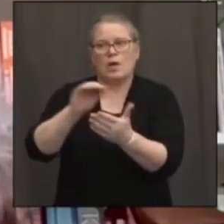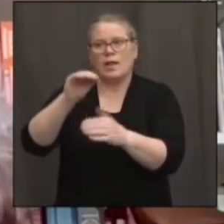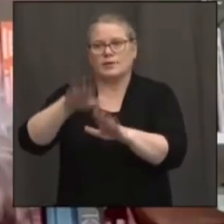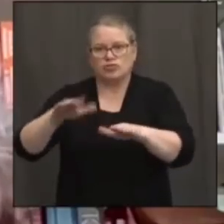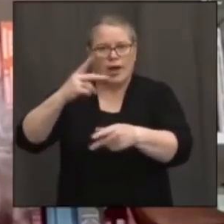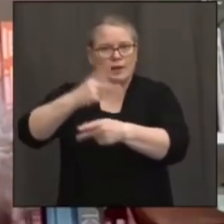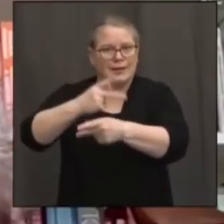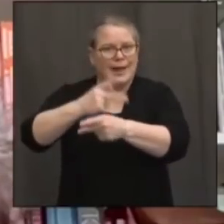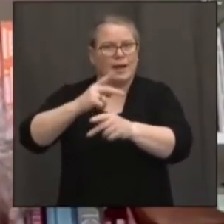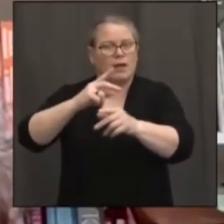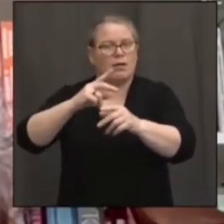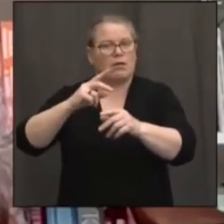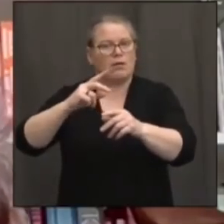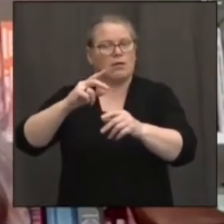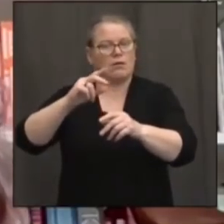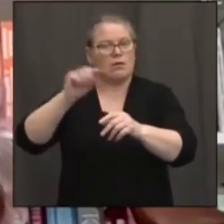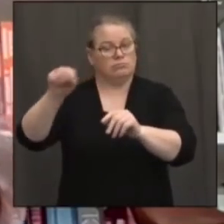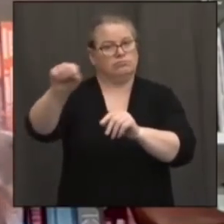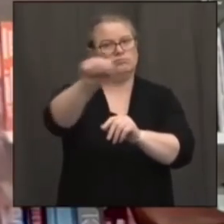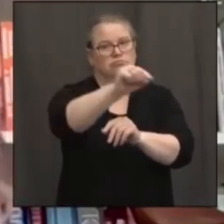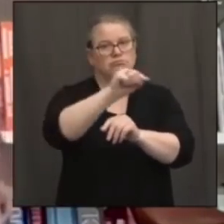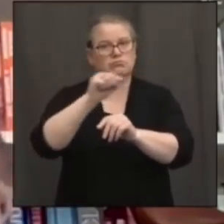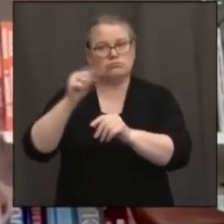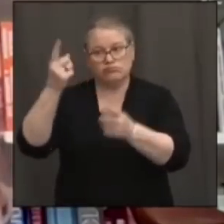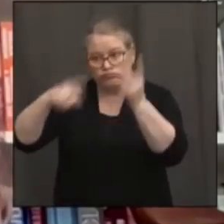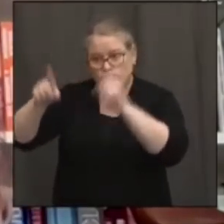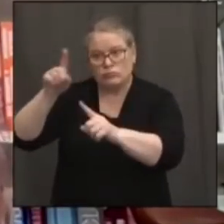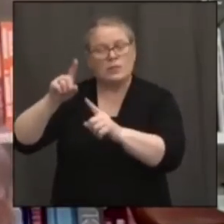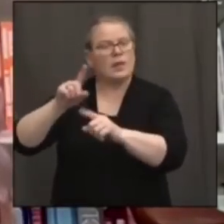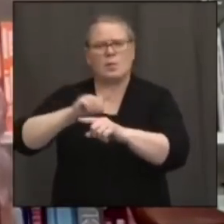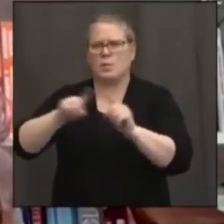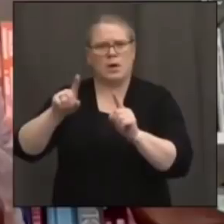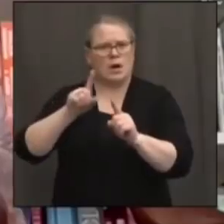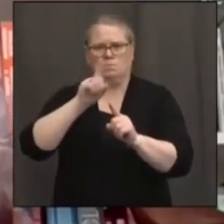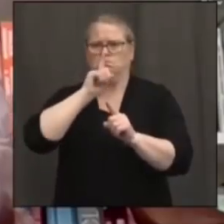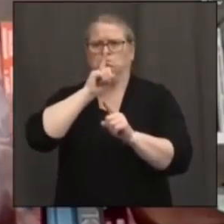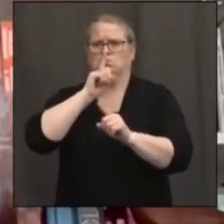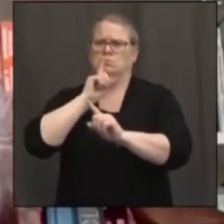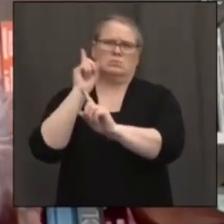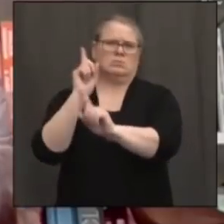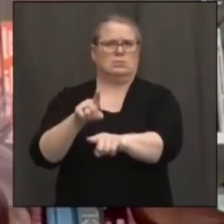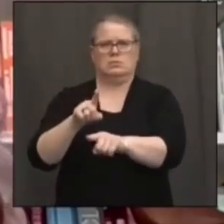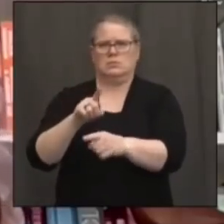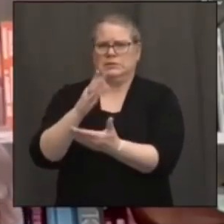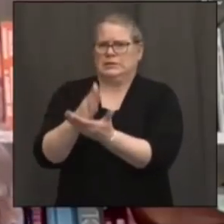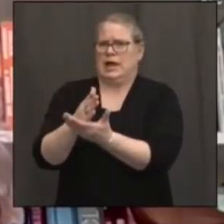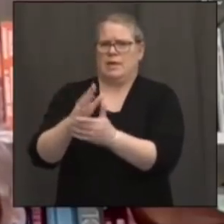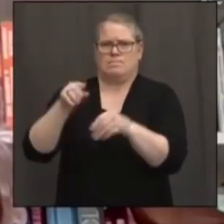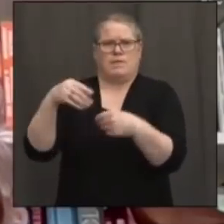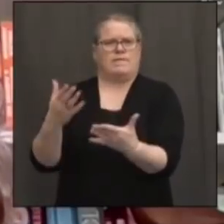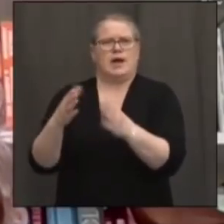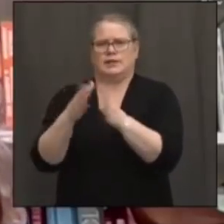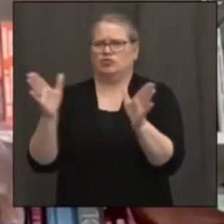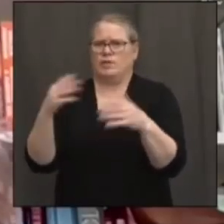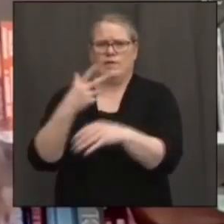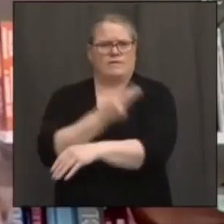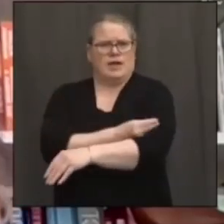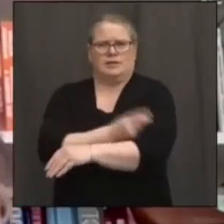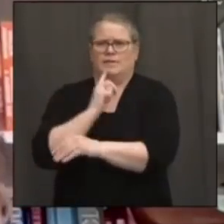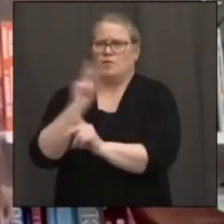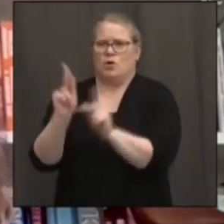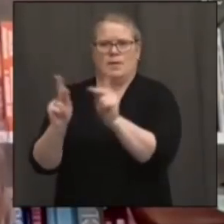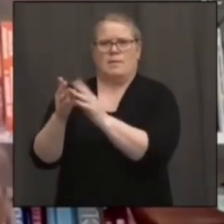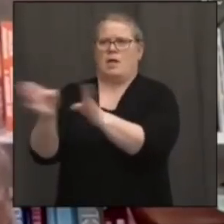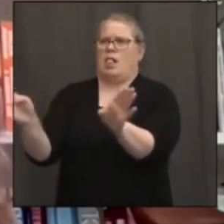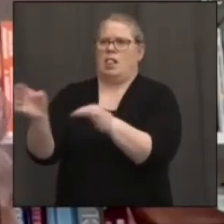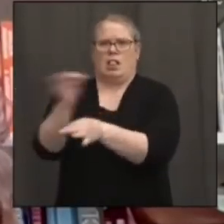providers. But we did not make it clear that they should stop providing general vaccine eligibility and